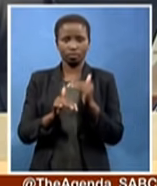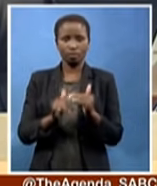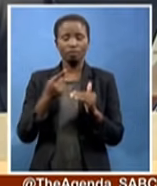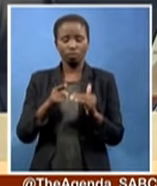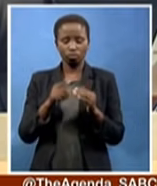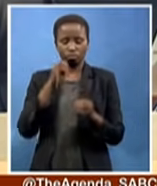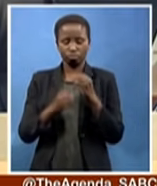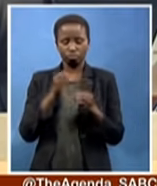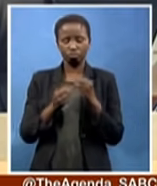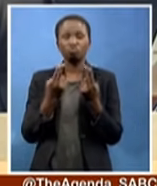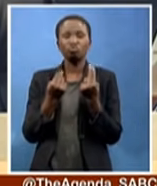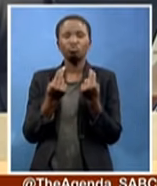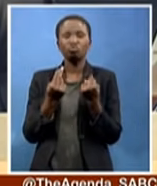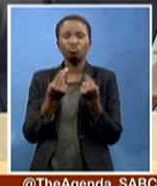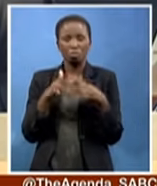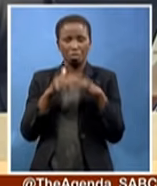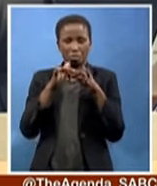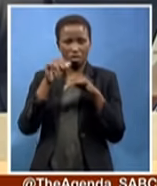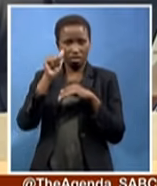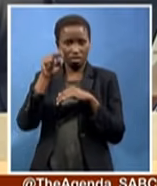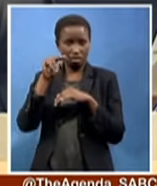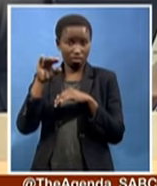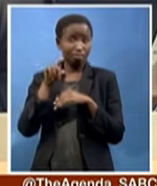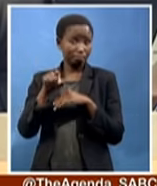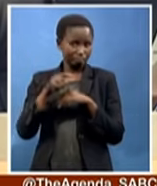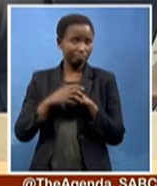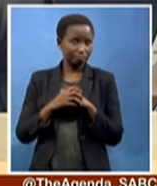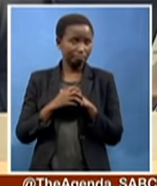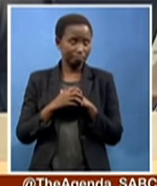a movement characterized by integrity,